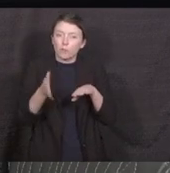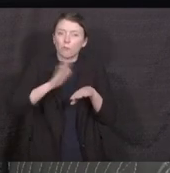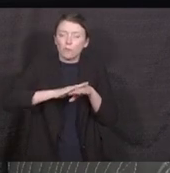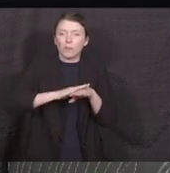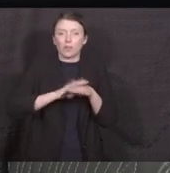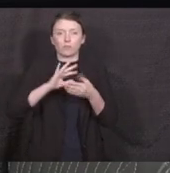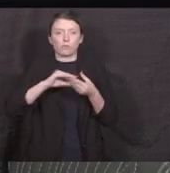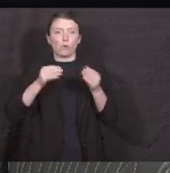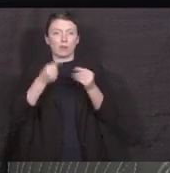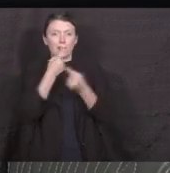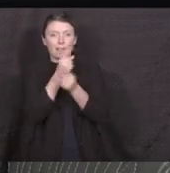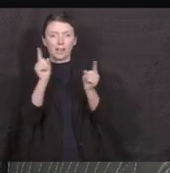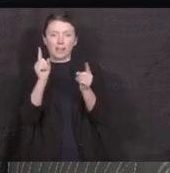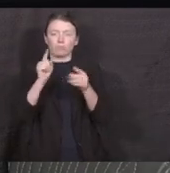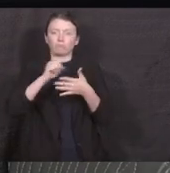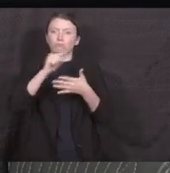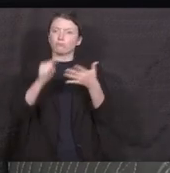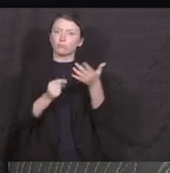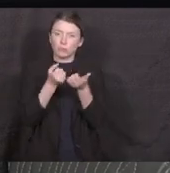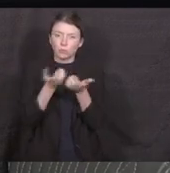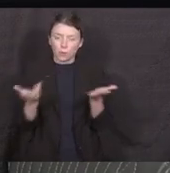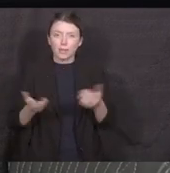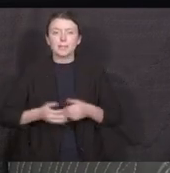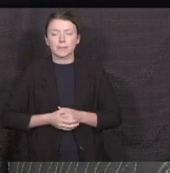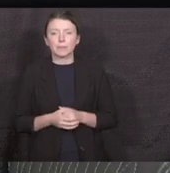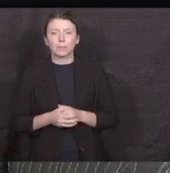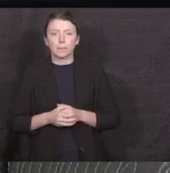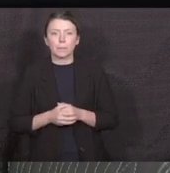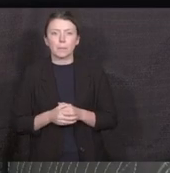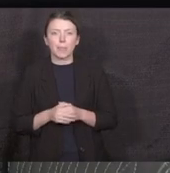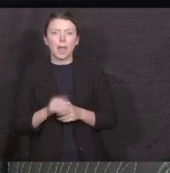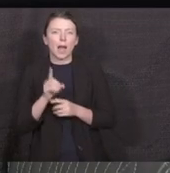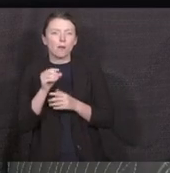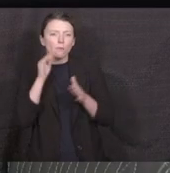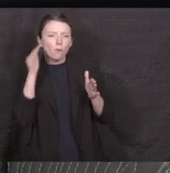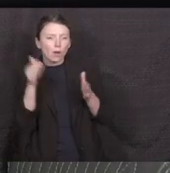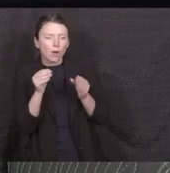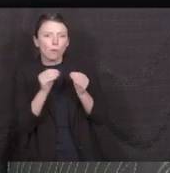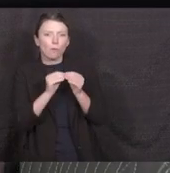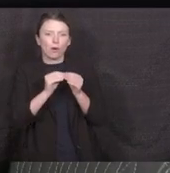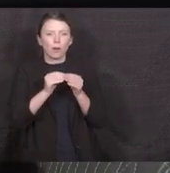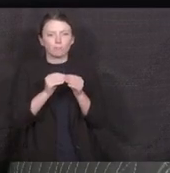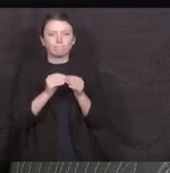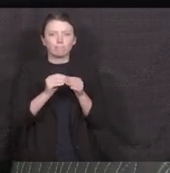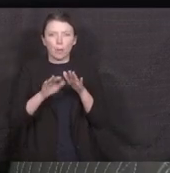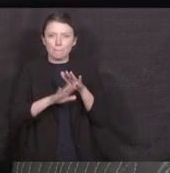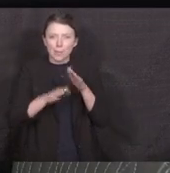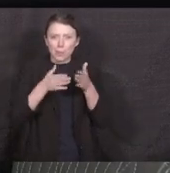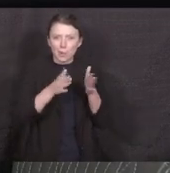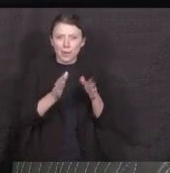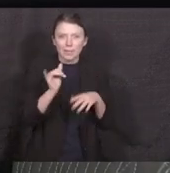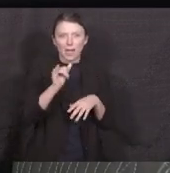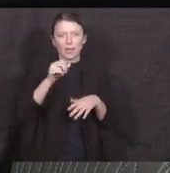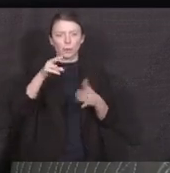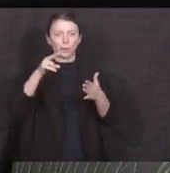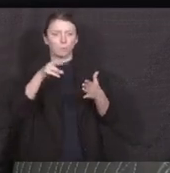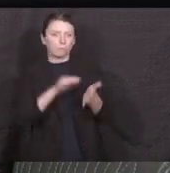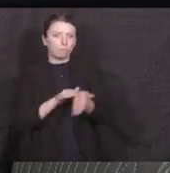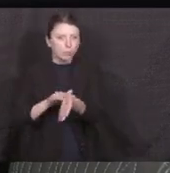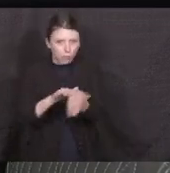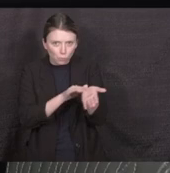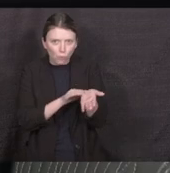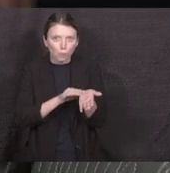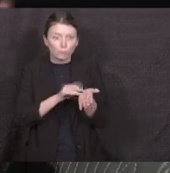way. I do focus on sort of practical things like reading the room, literally the room that you're in and the